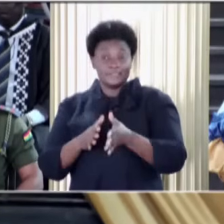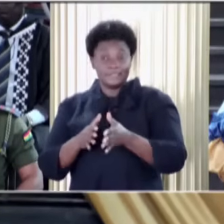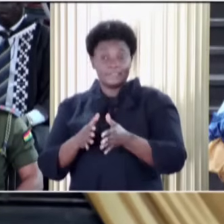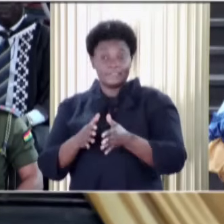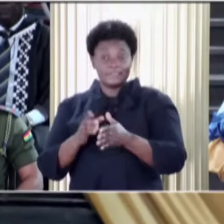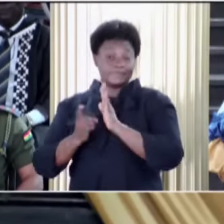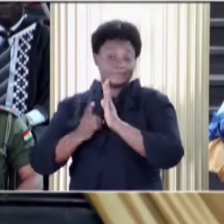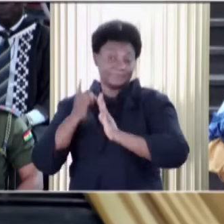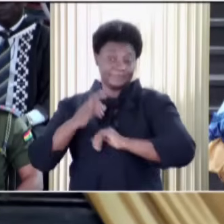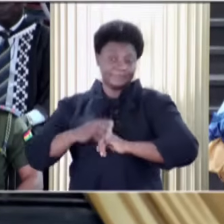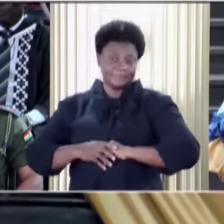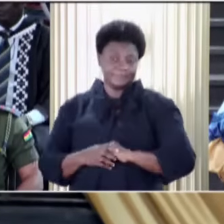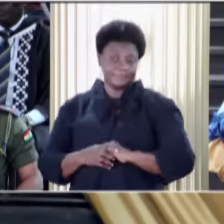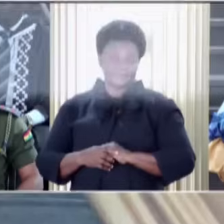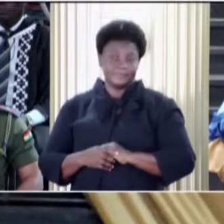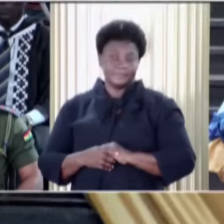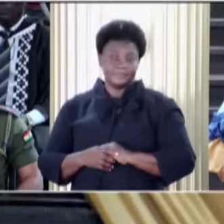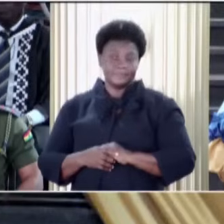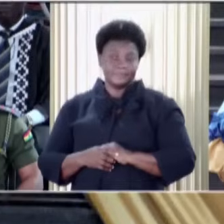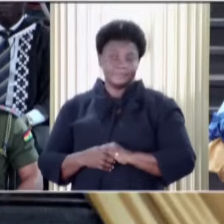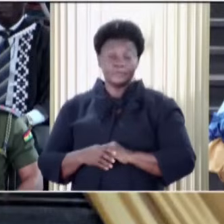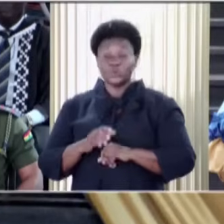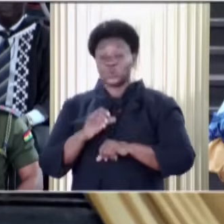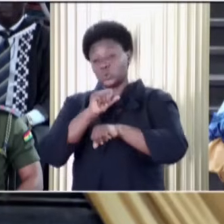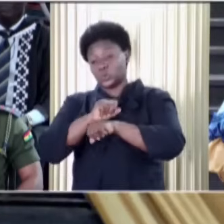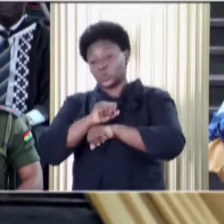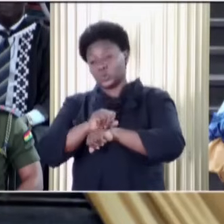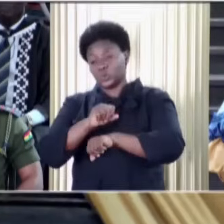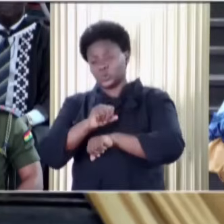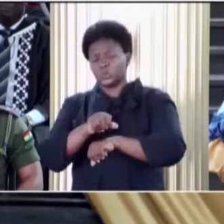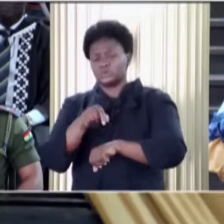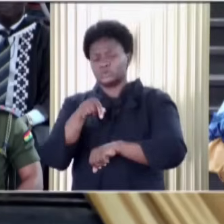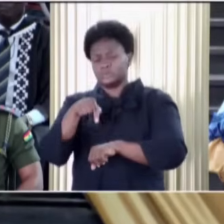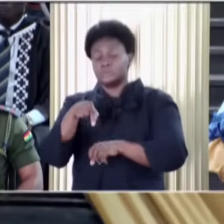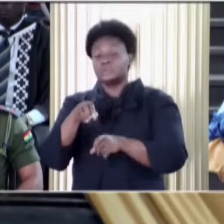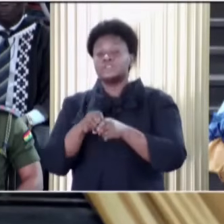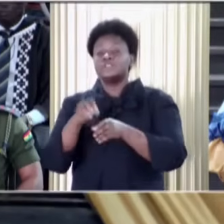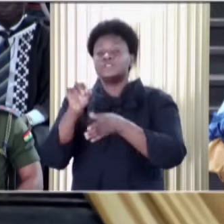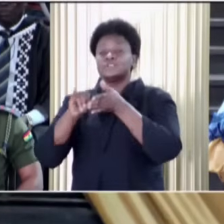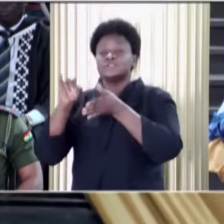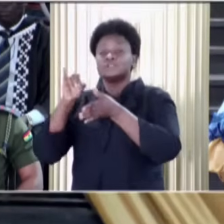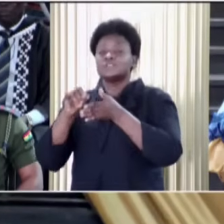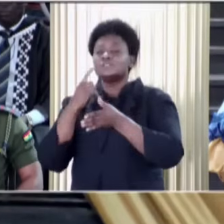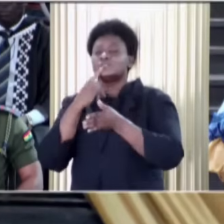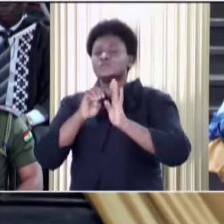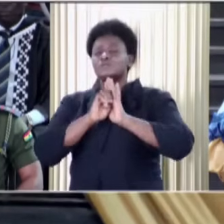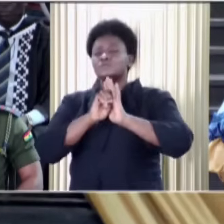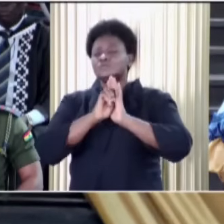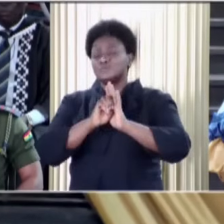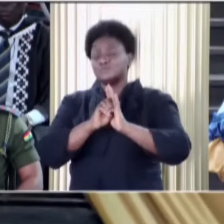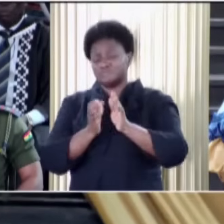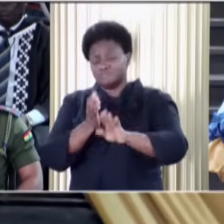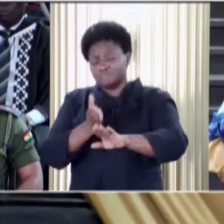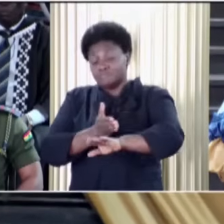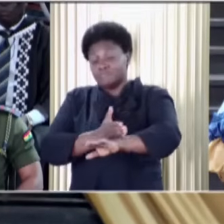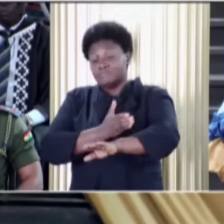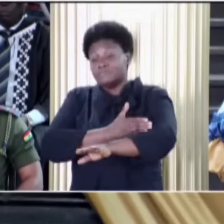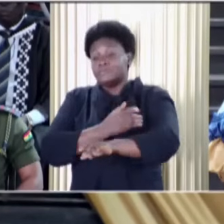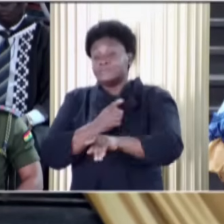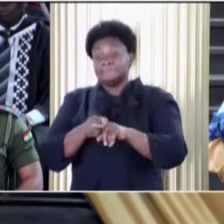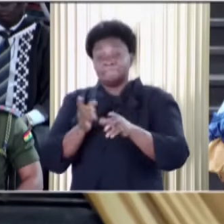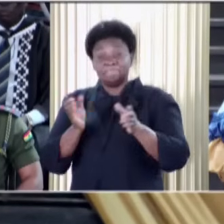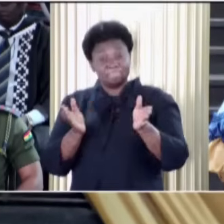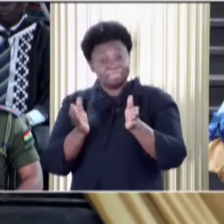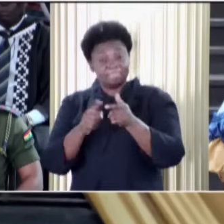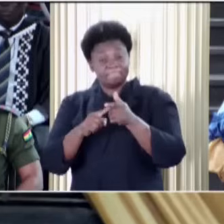development. Her work has positioned these institutions as models of progressive, inquiry-based